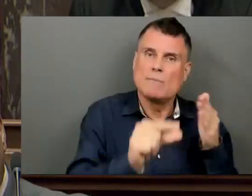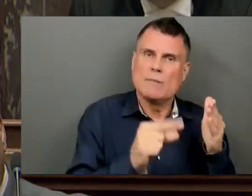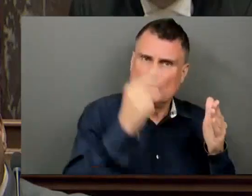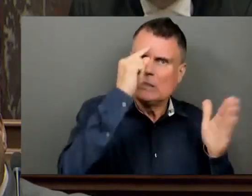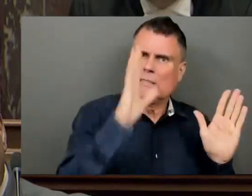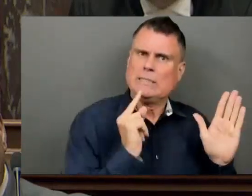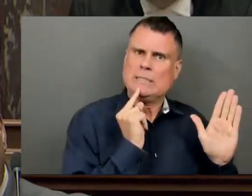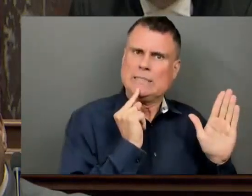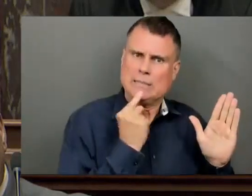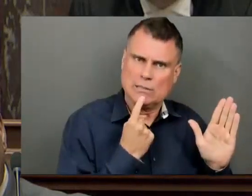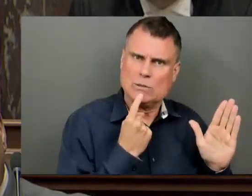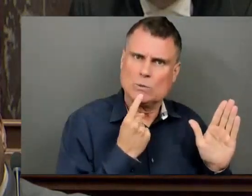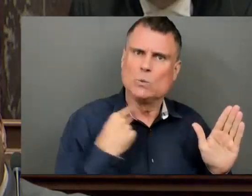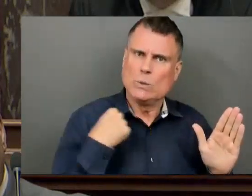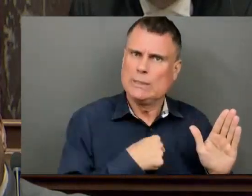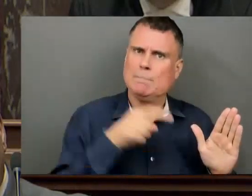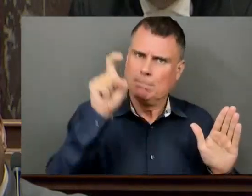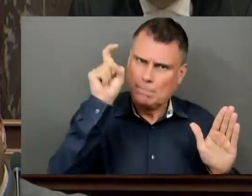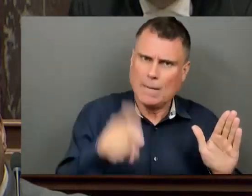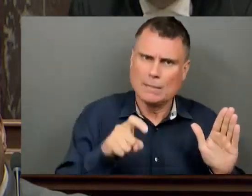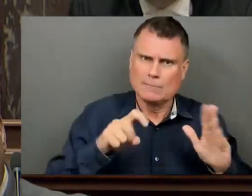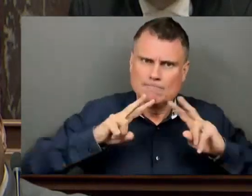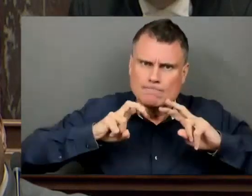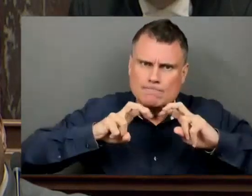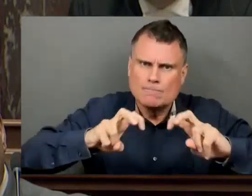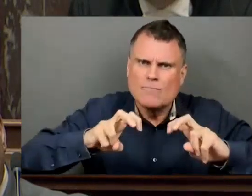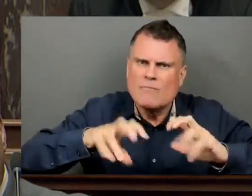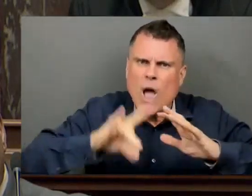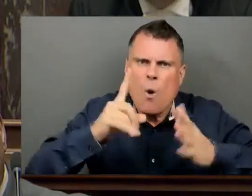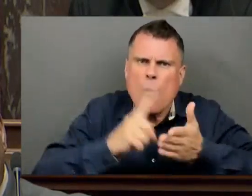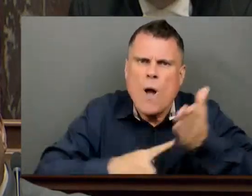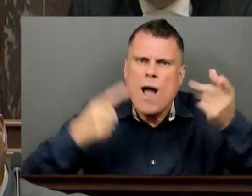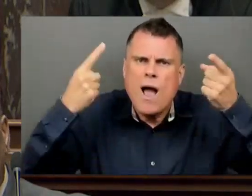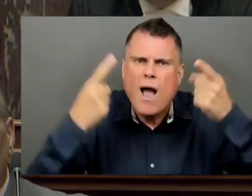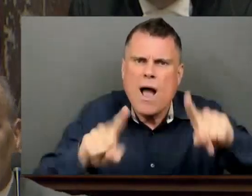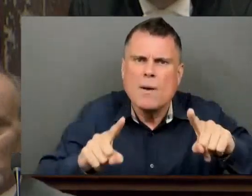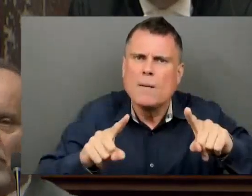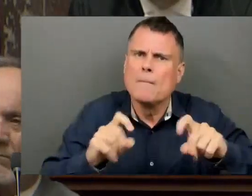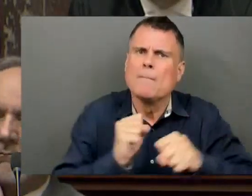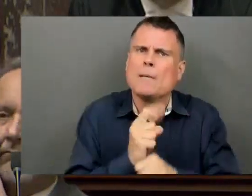sure this never happens again in this province to another child. Thank you, Mr. Speaker.